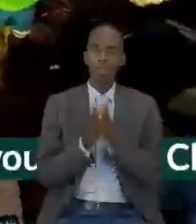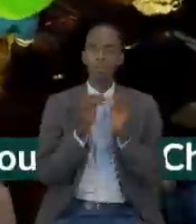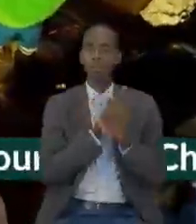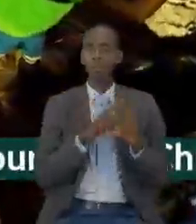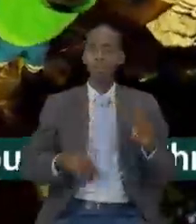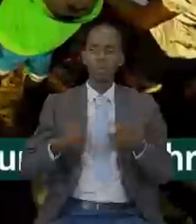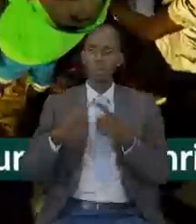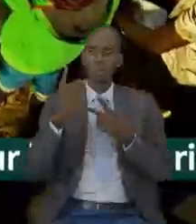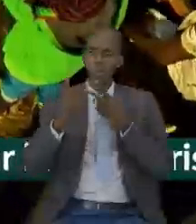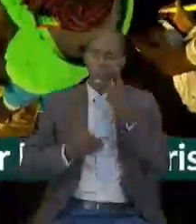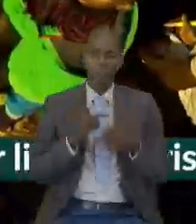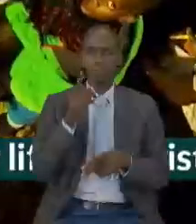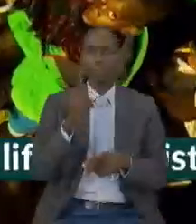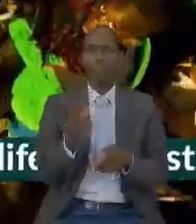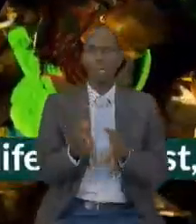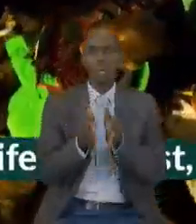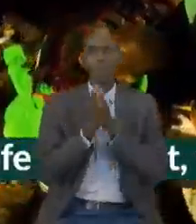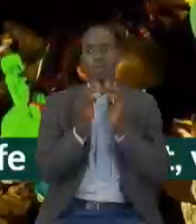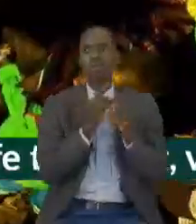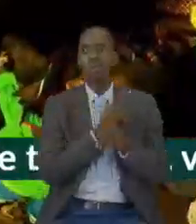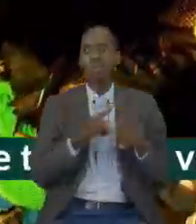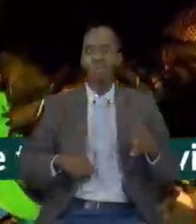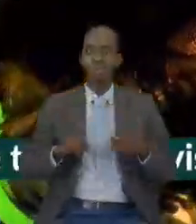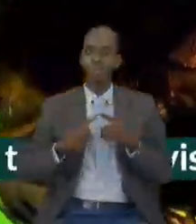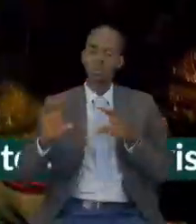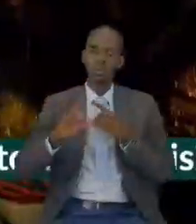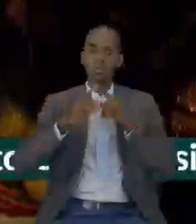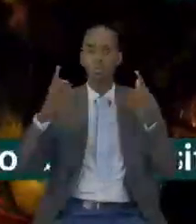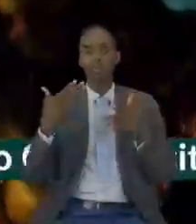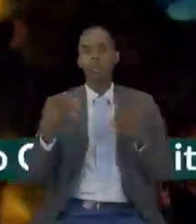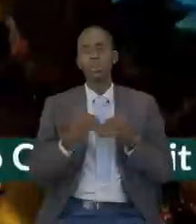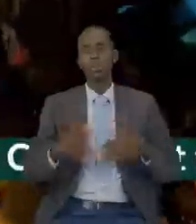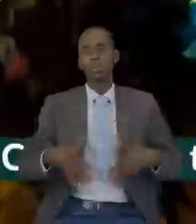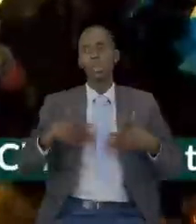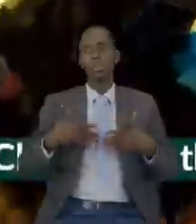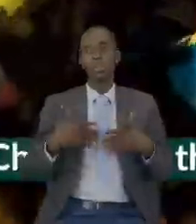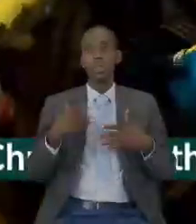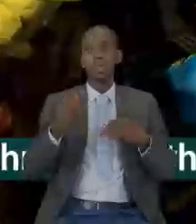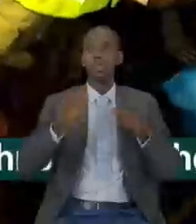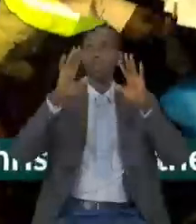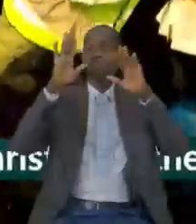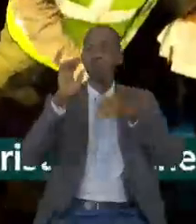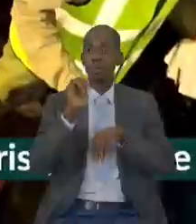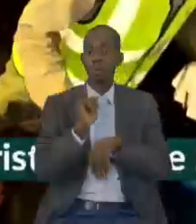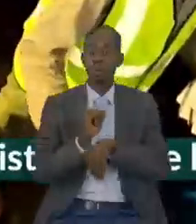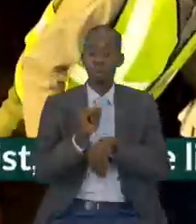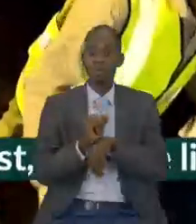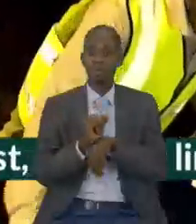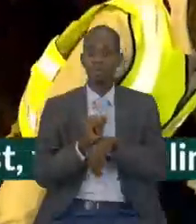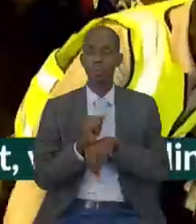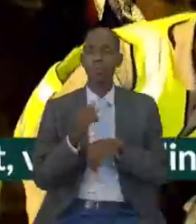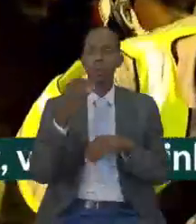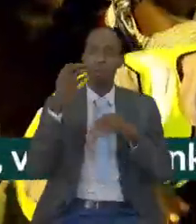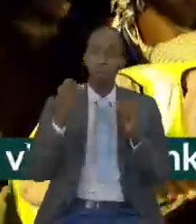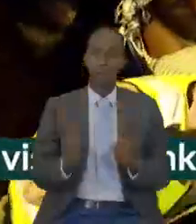are right there in the middle. All right, get set now for the miracle prayer. I indicate, note the problem in